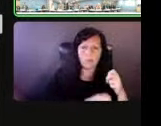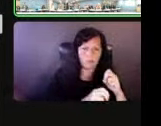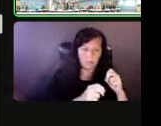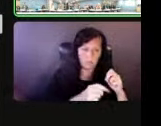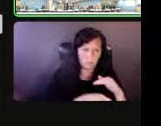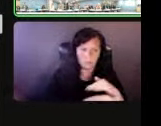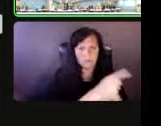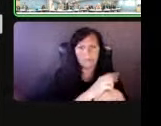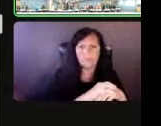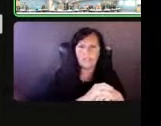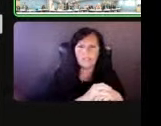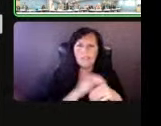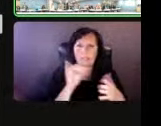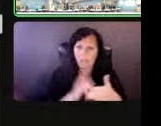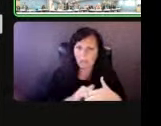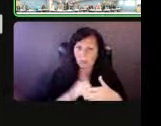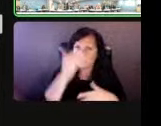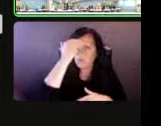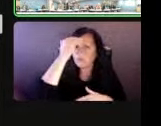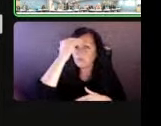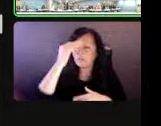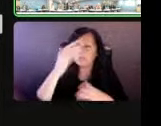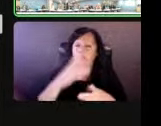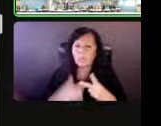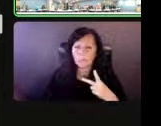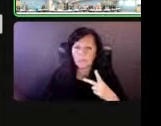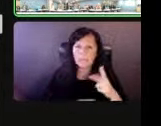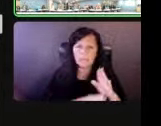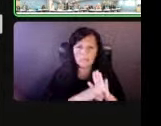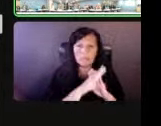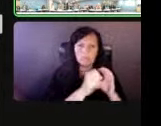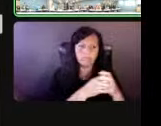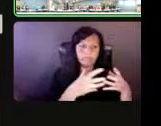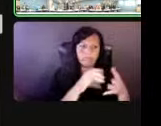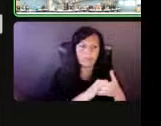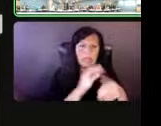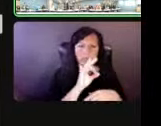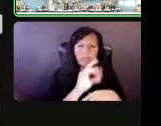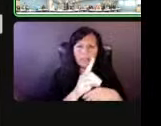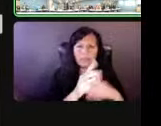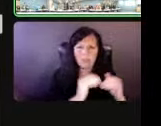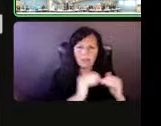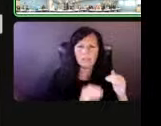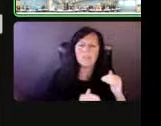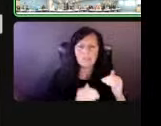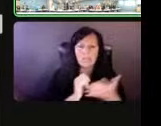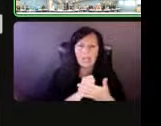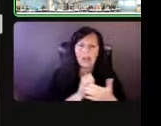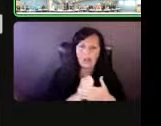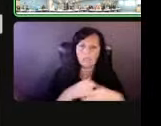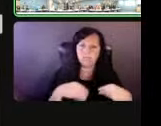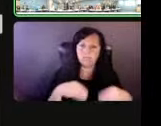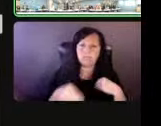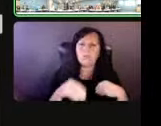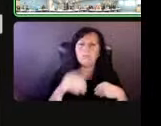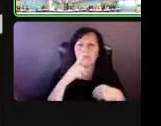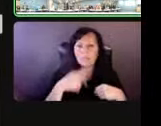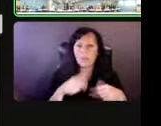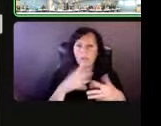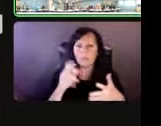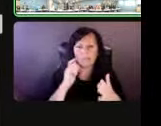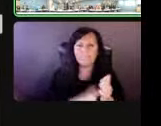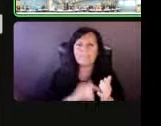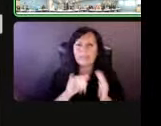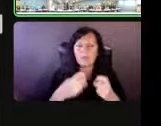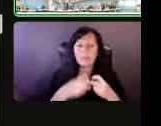a conscious choice to build that fund balance to give flexibility. We knew that the issue was happening back in 2020. There was a payroll tax on